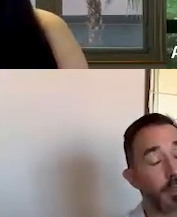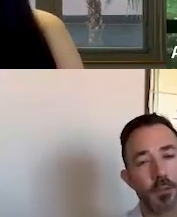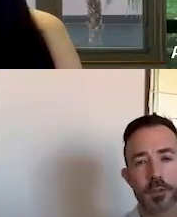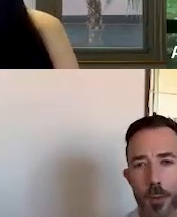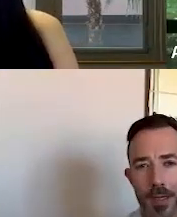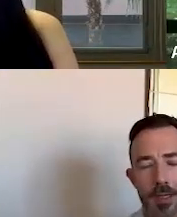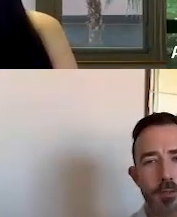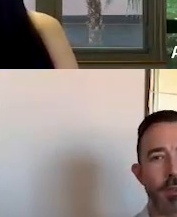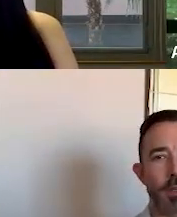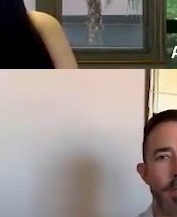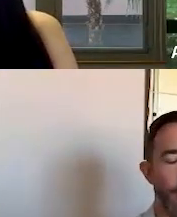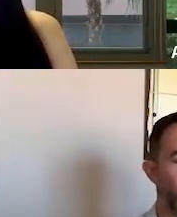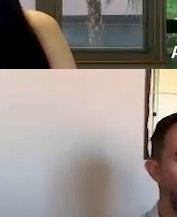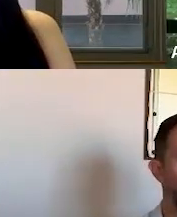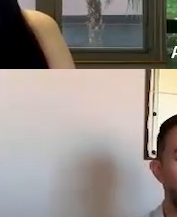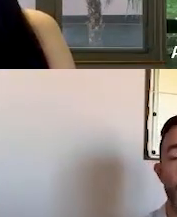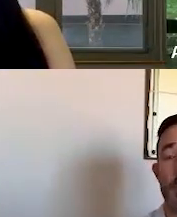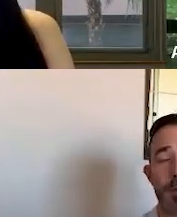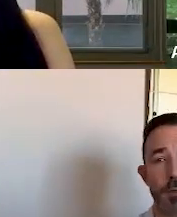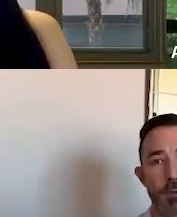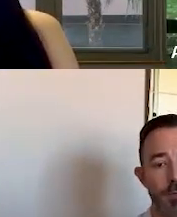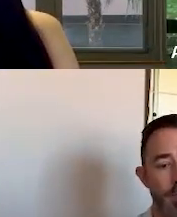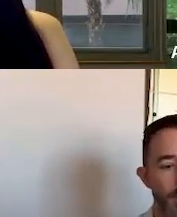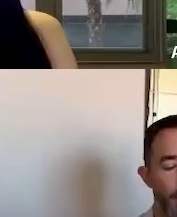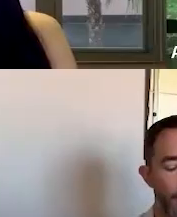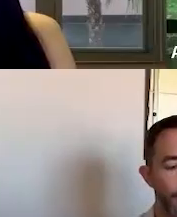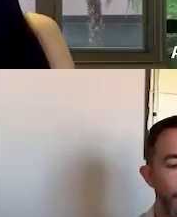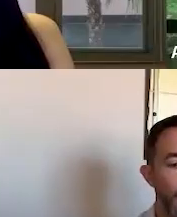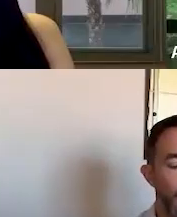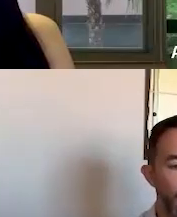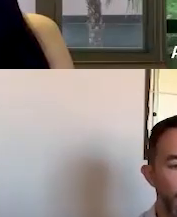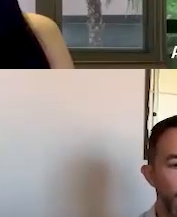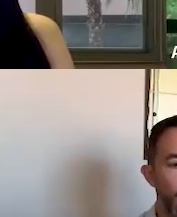Yeah, there's so many, it's hard to prioritize. I would just say really briefly that